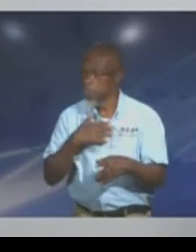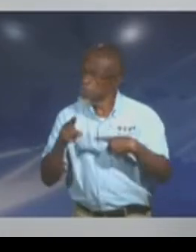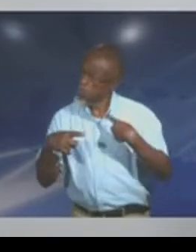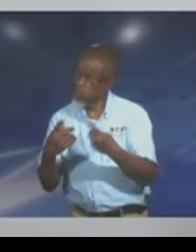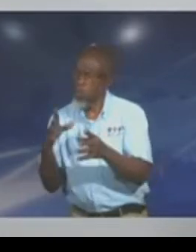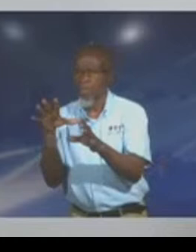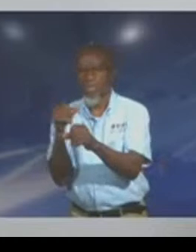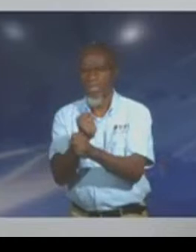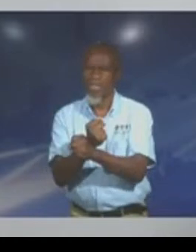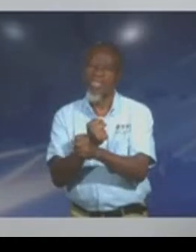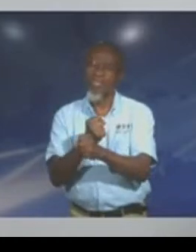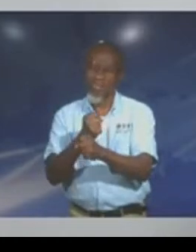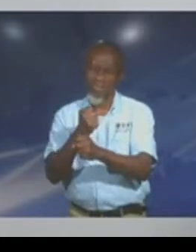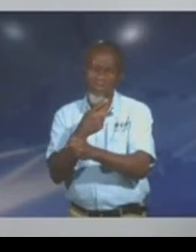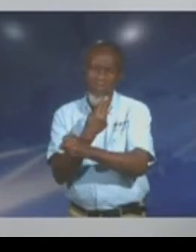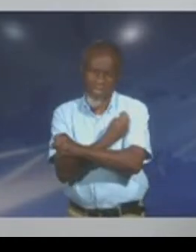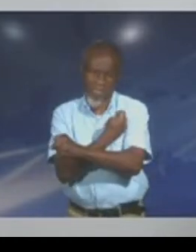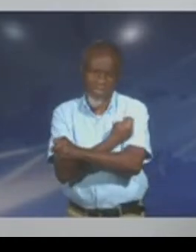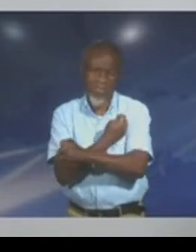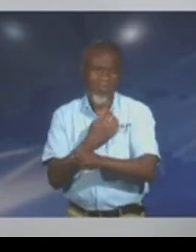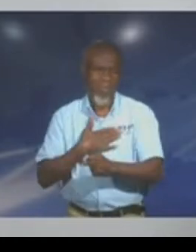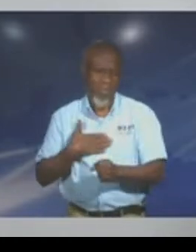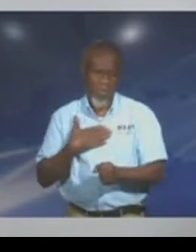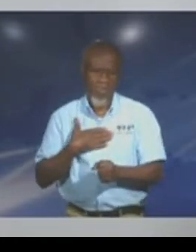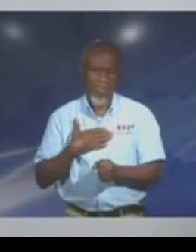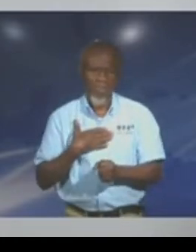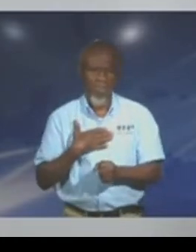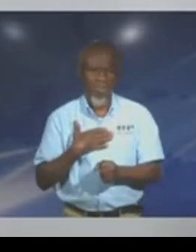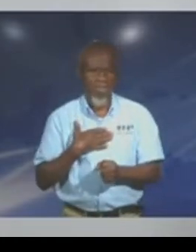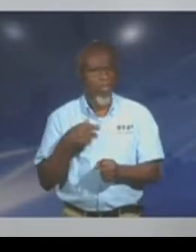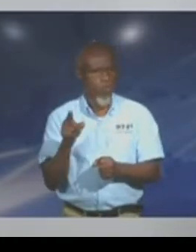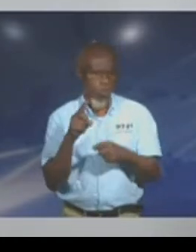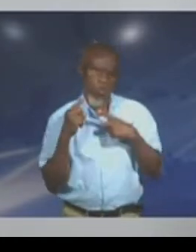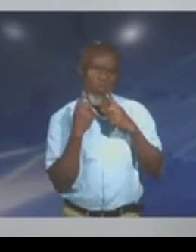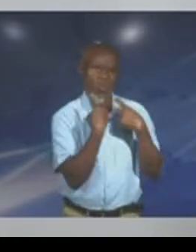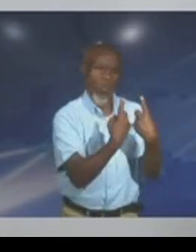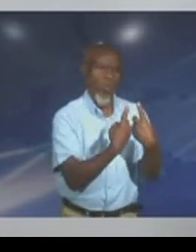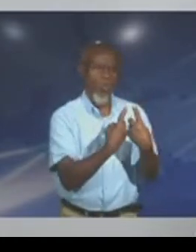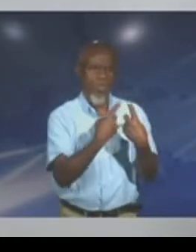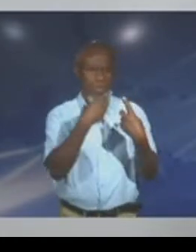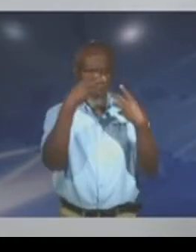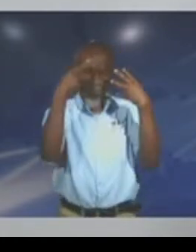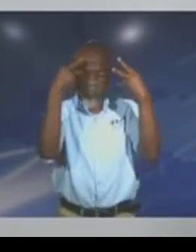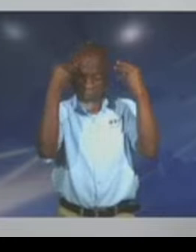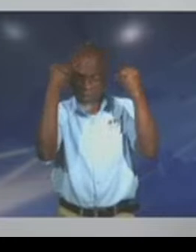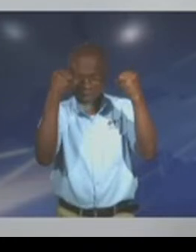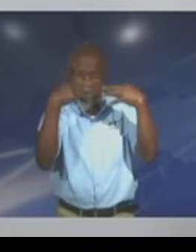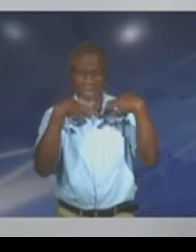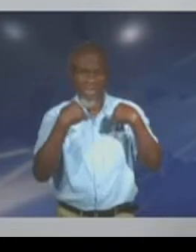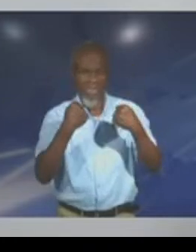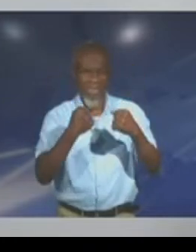get vaccinated. We also invite you to visit the Ministry of Health's website at